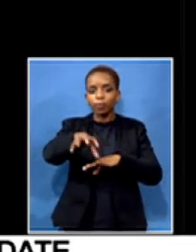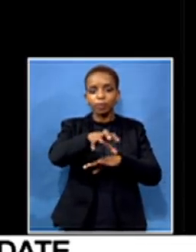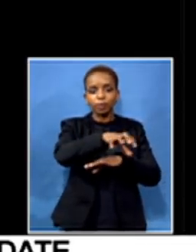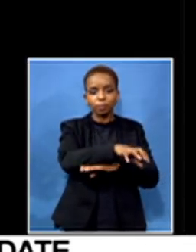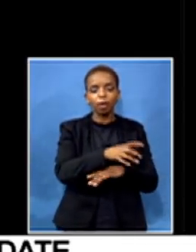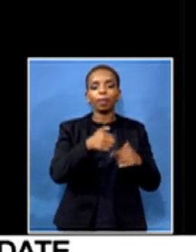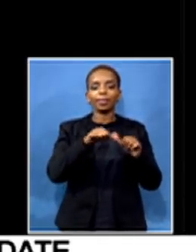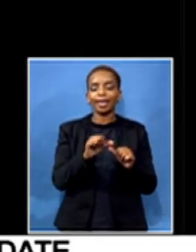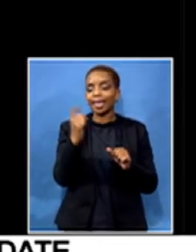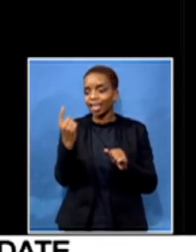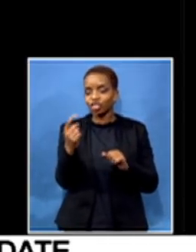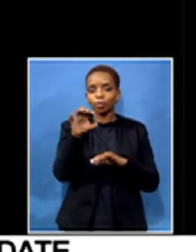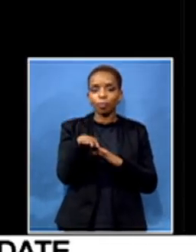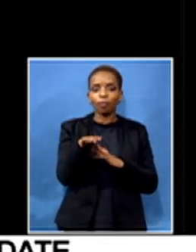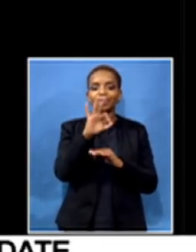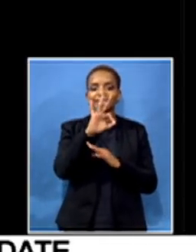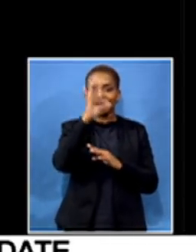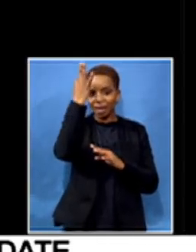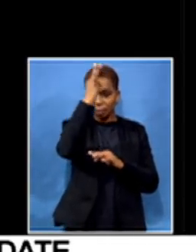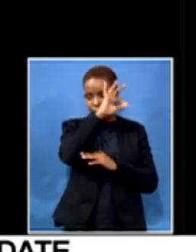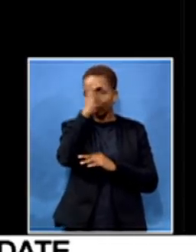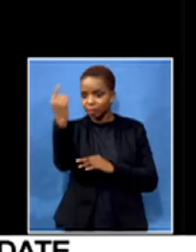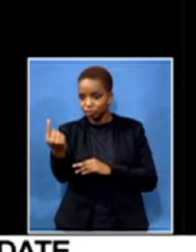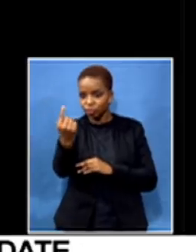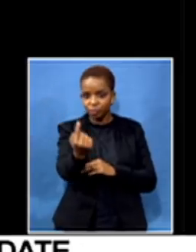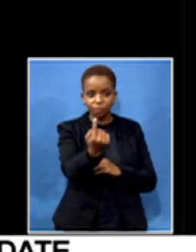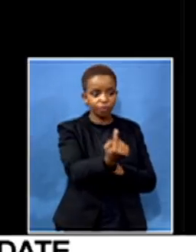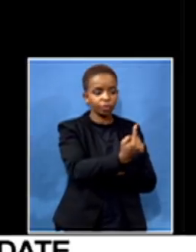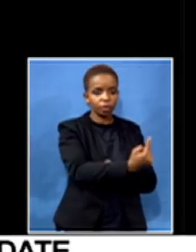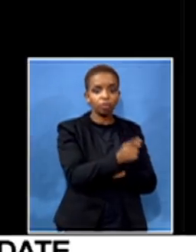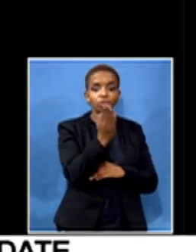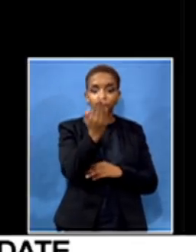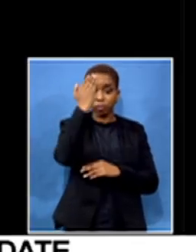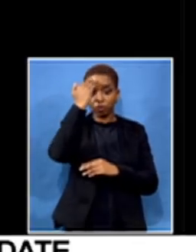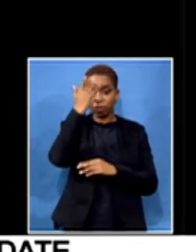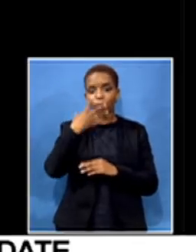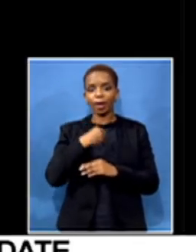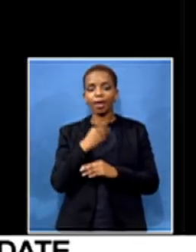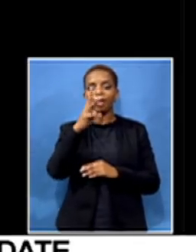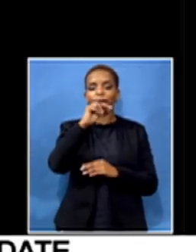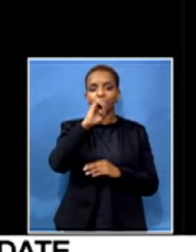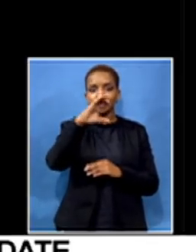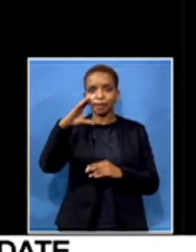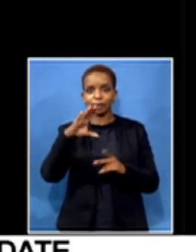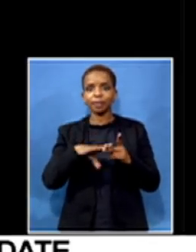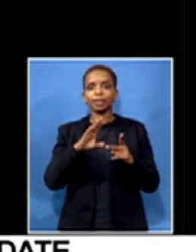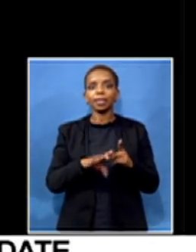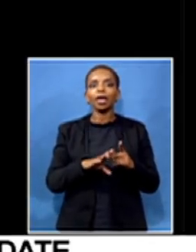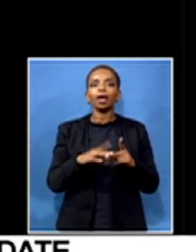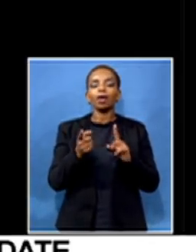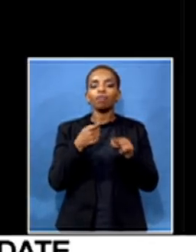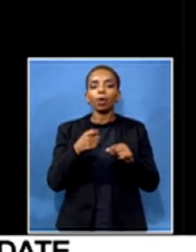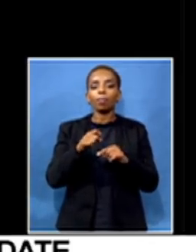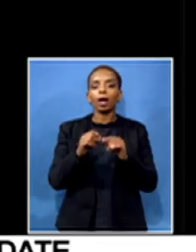minutes for each province. We are aware that we do have some MECs and relevant members of the portfolio committees in our respective provinces, so